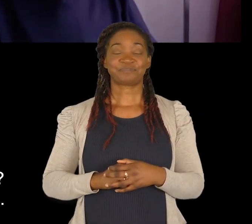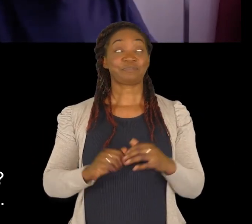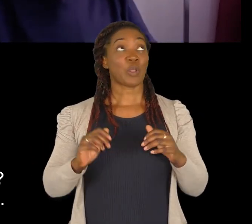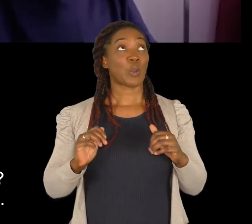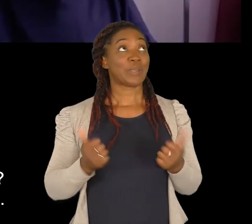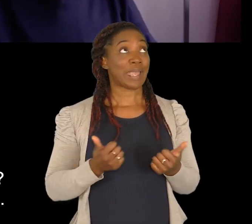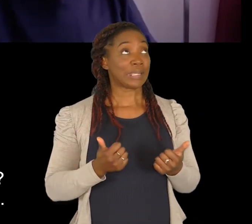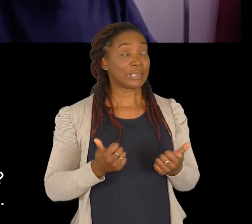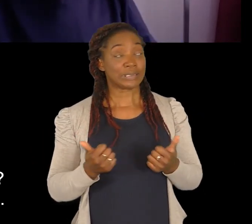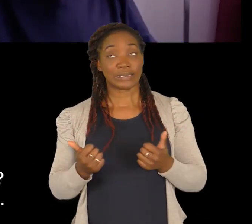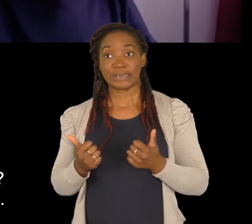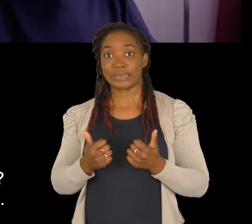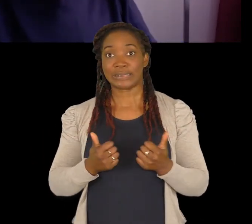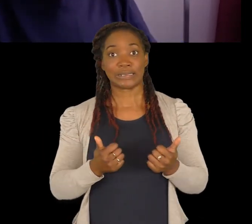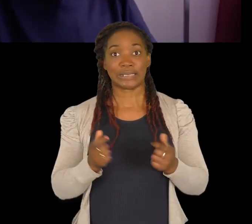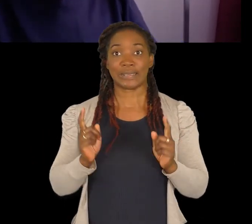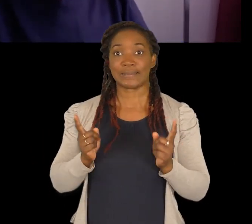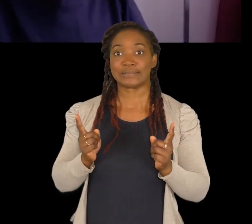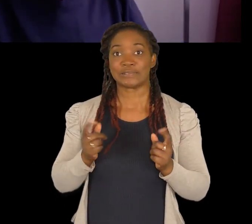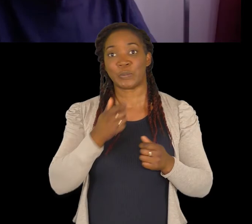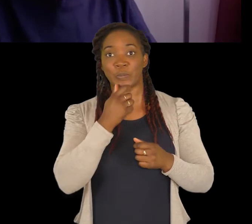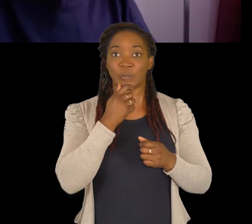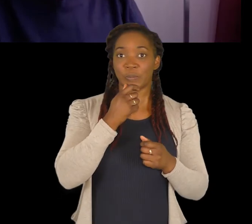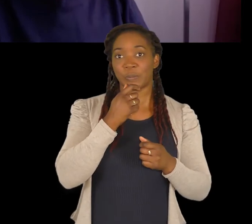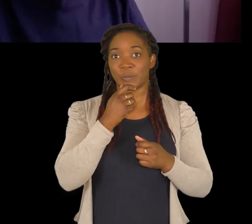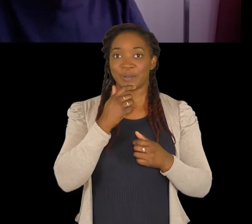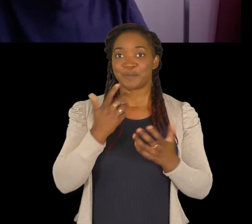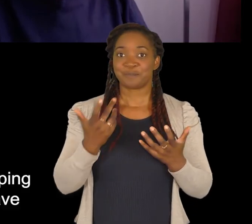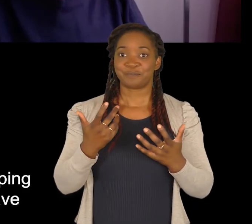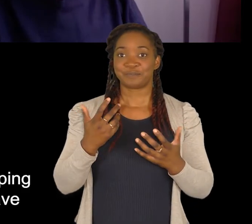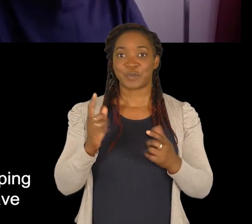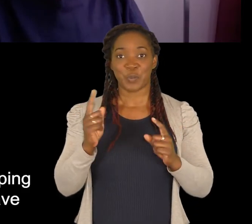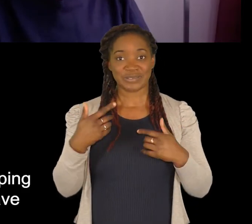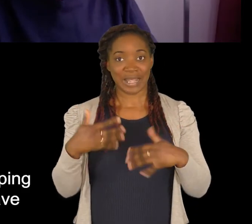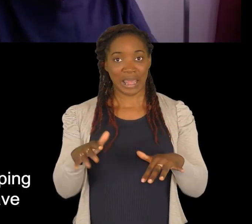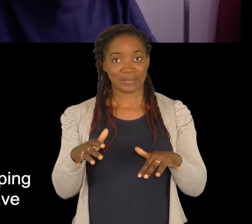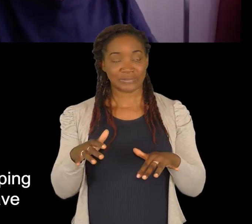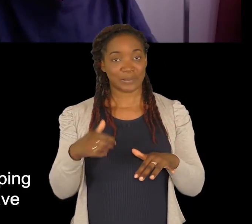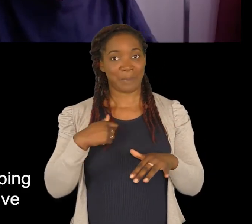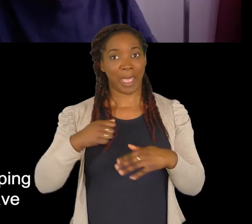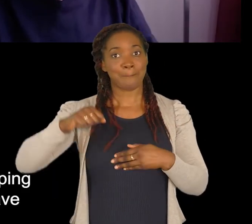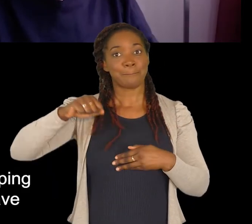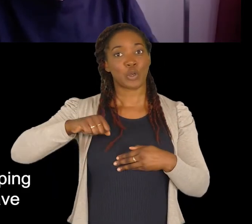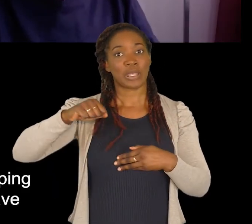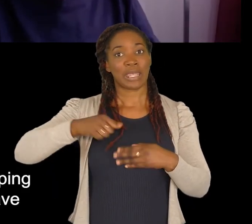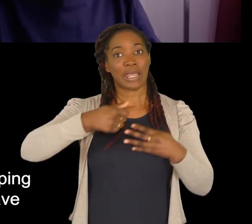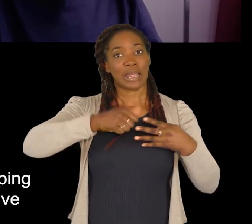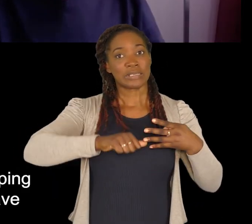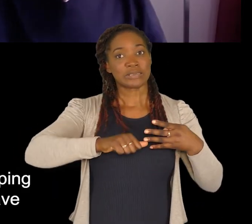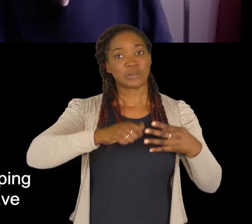Oh my God, that's a really what's left on my bucket list?